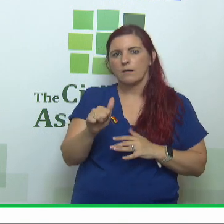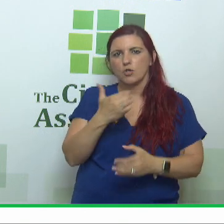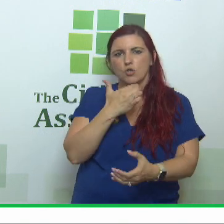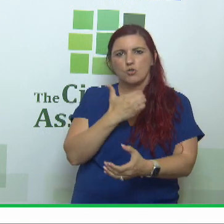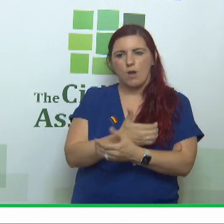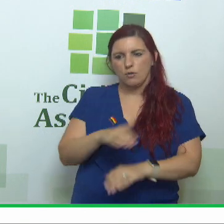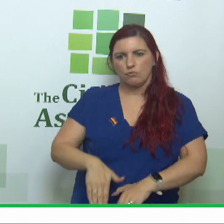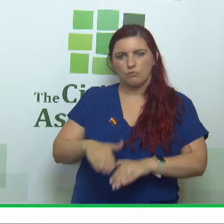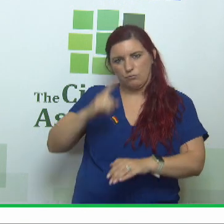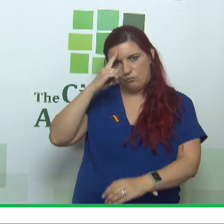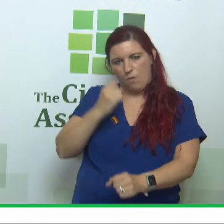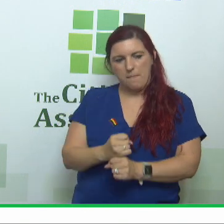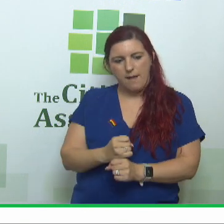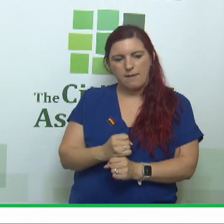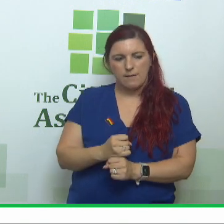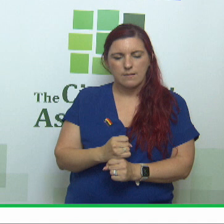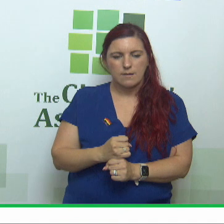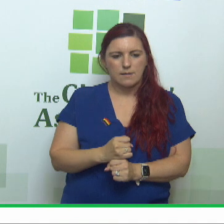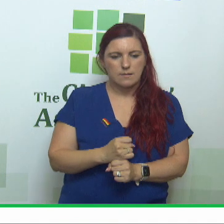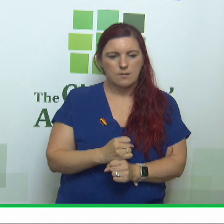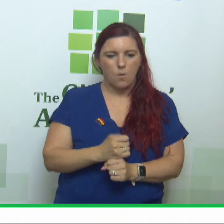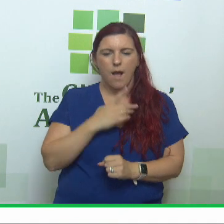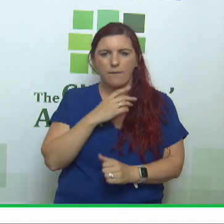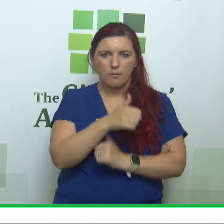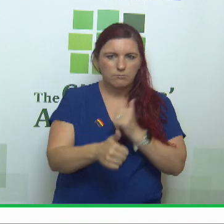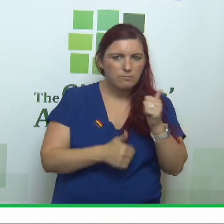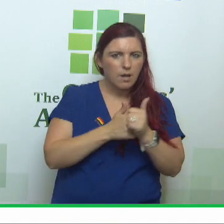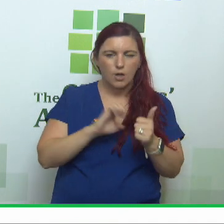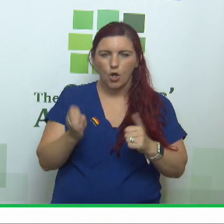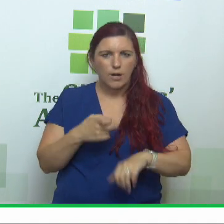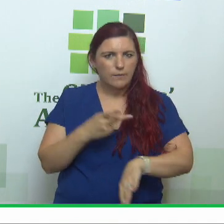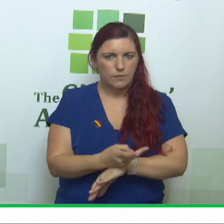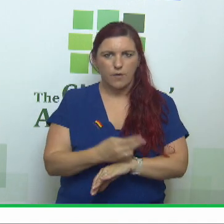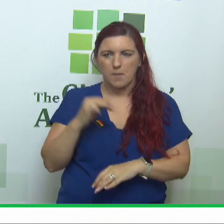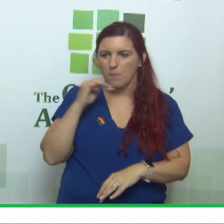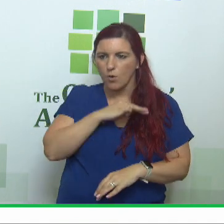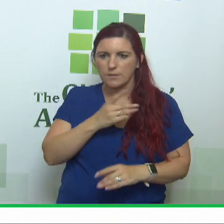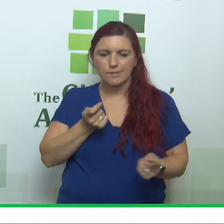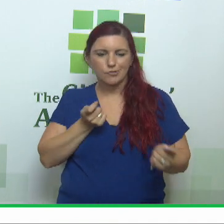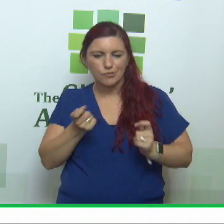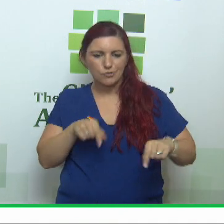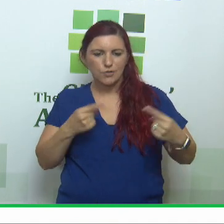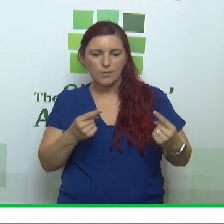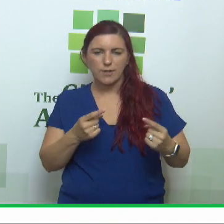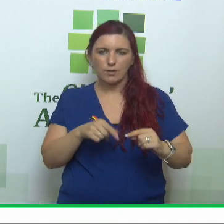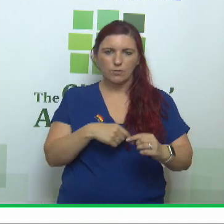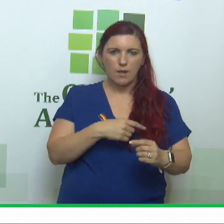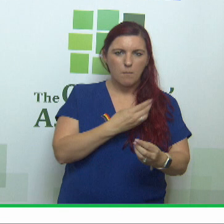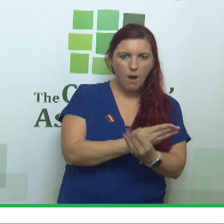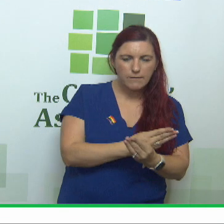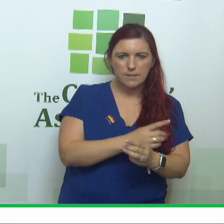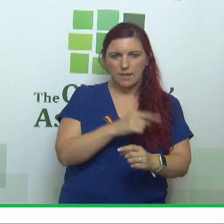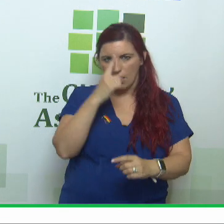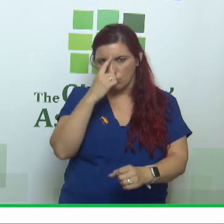is critical we fully tackle and resource prevention and early intervention, tackling trauma, poverty, deprivation. This will need to